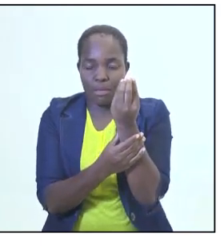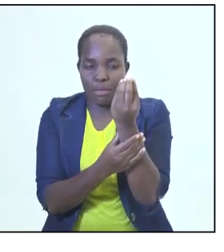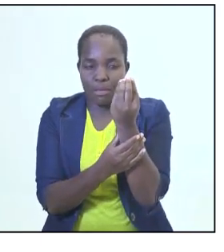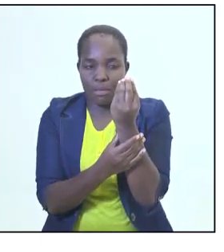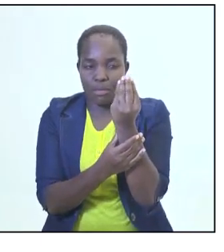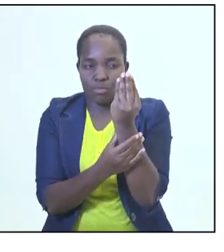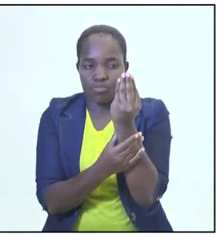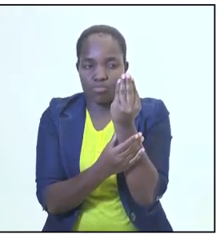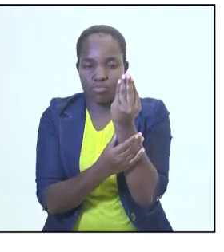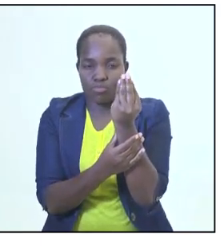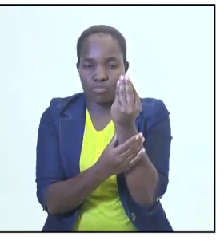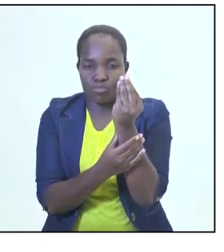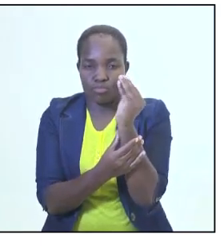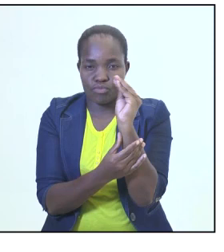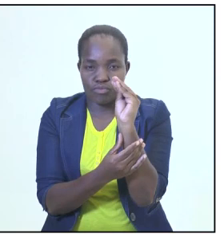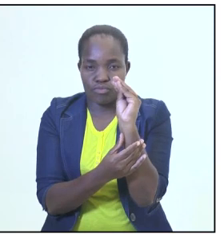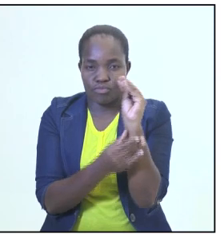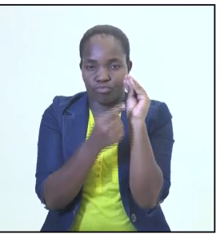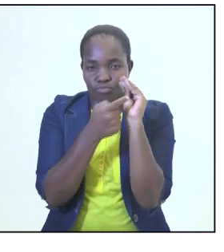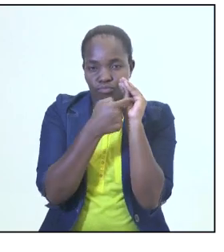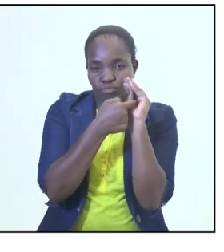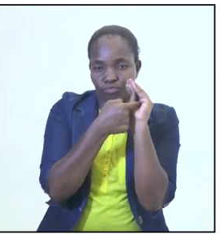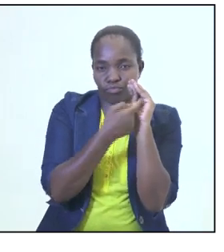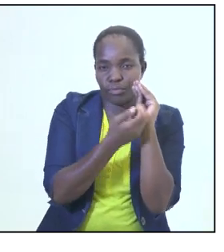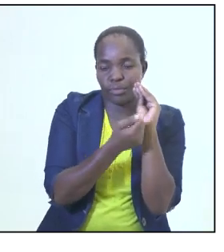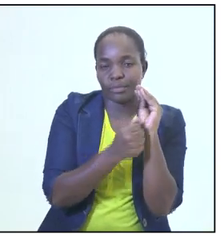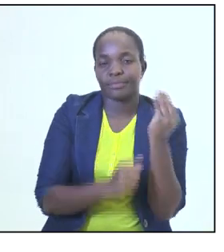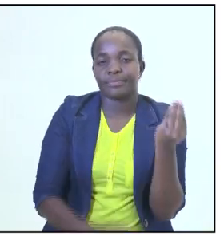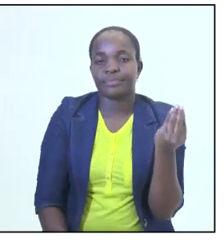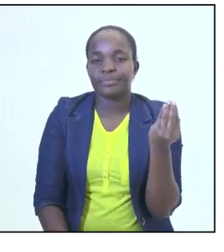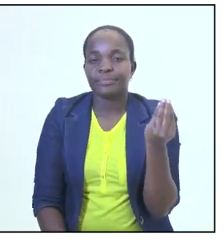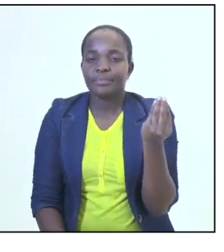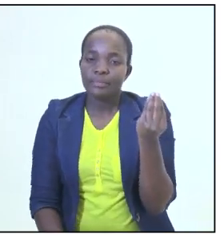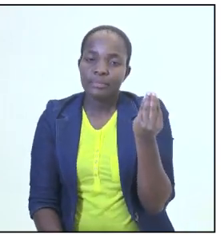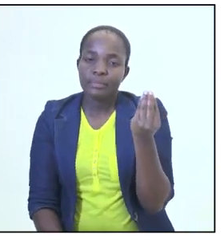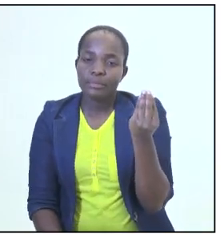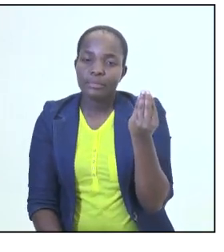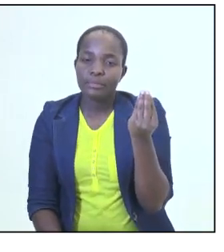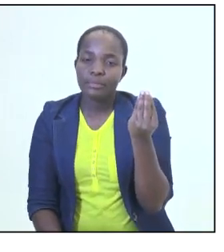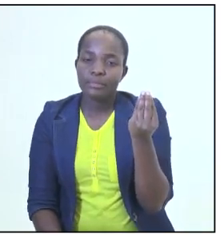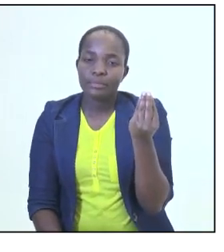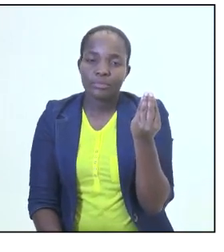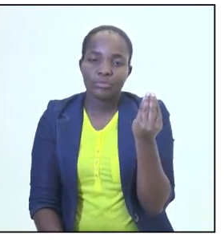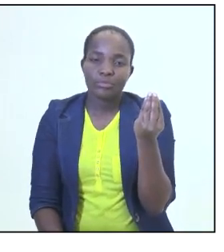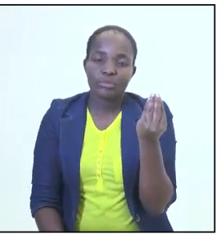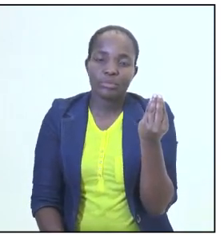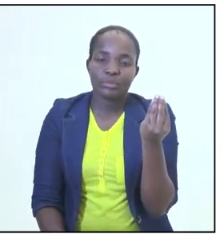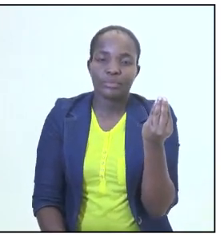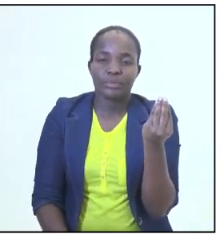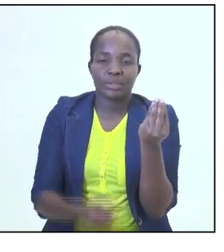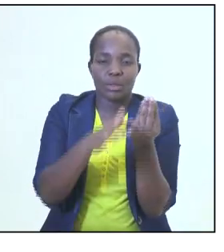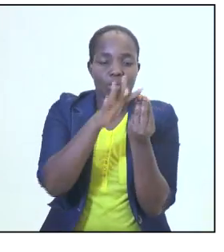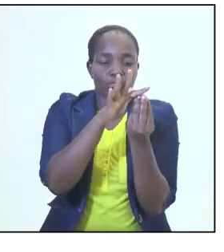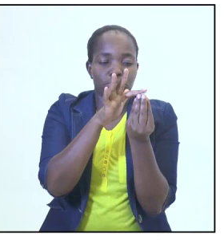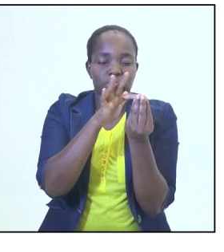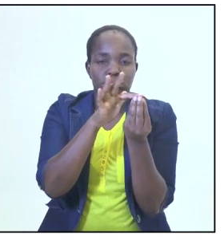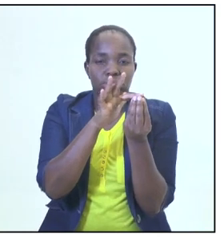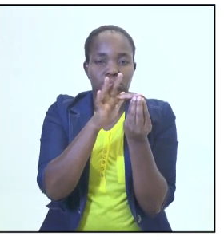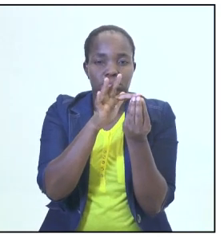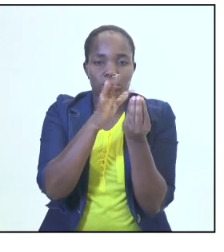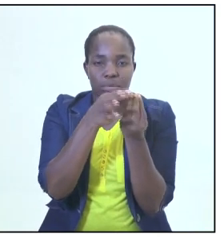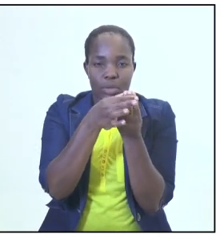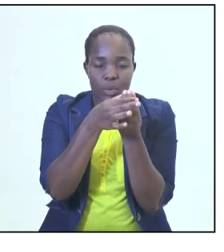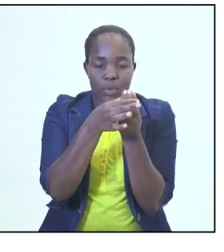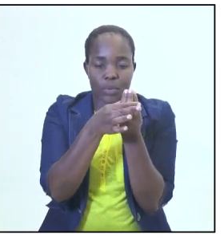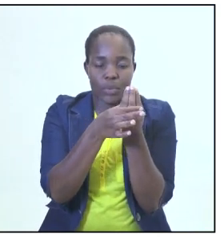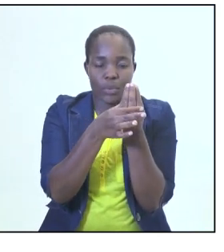the most important part. The carpel includes the ovary at the bottom, the style growing